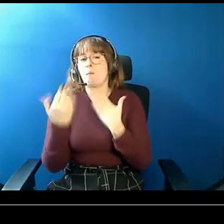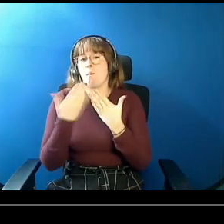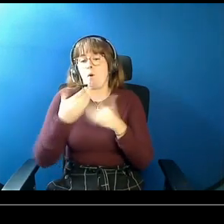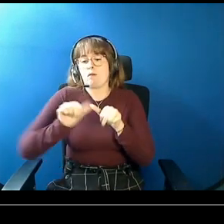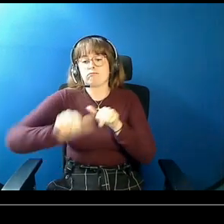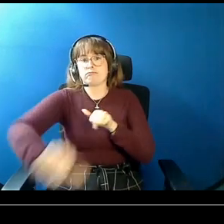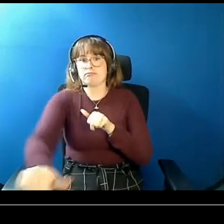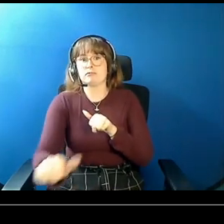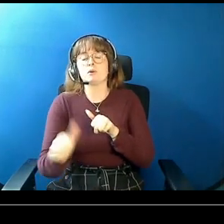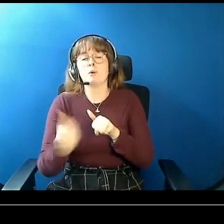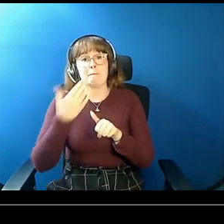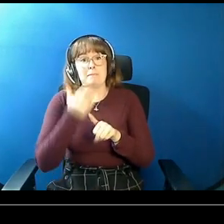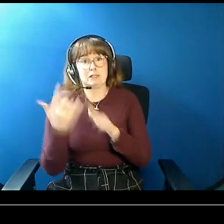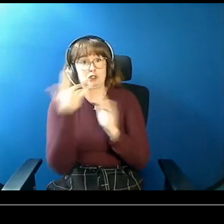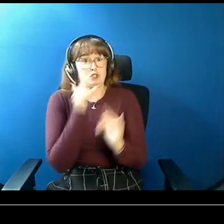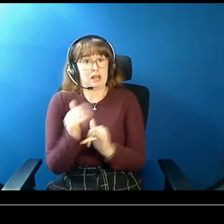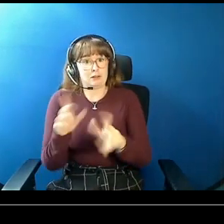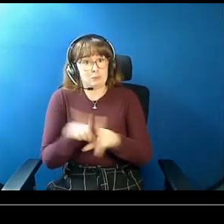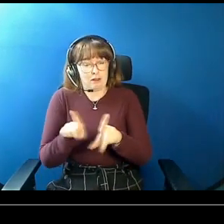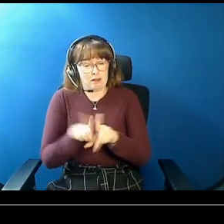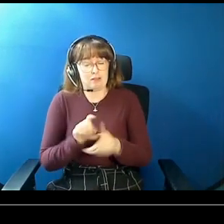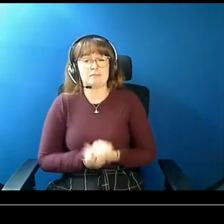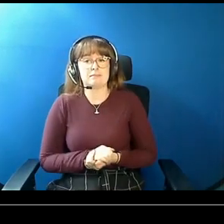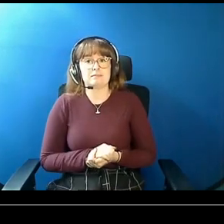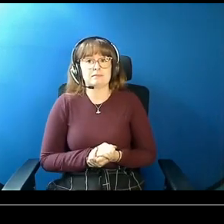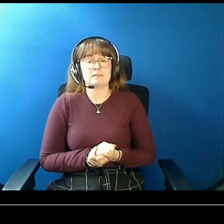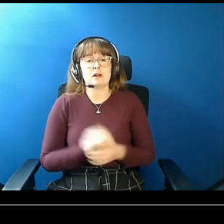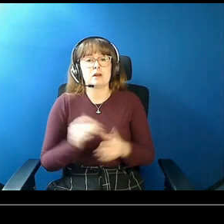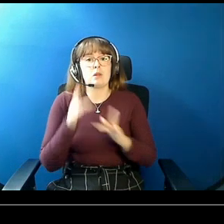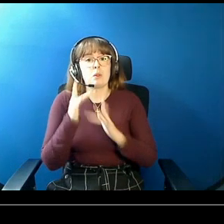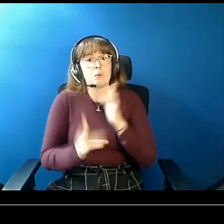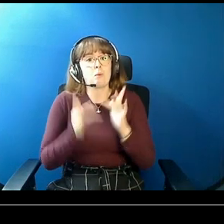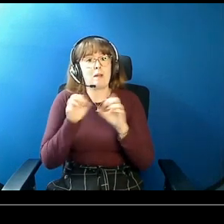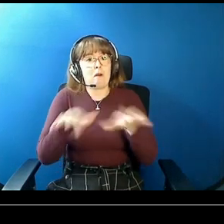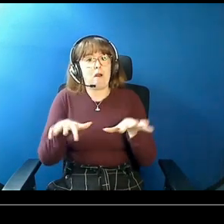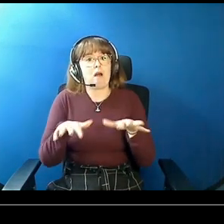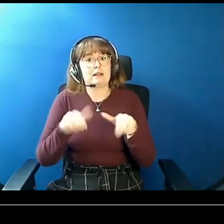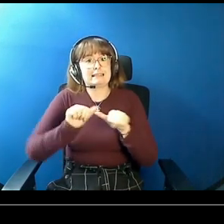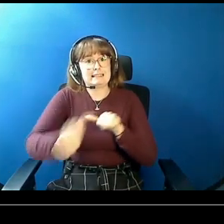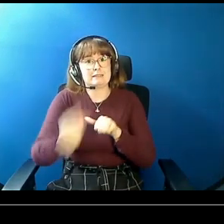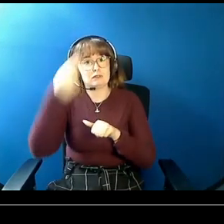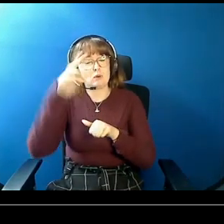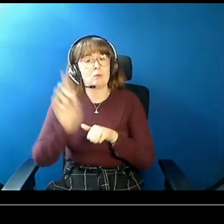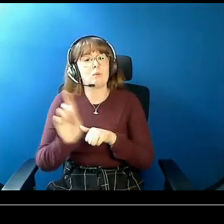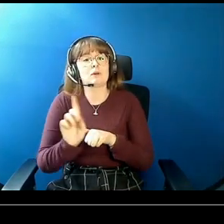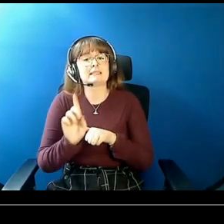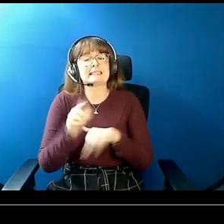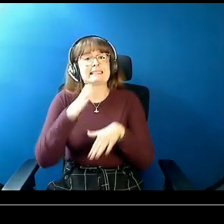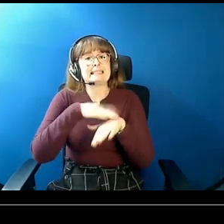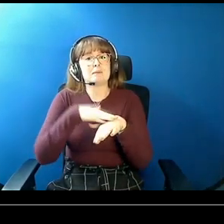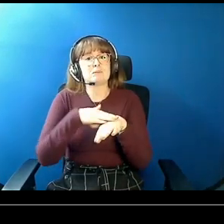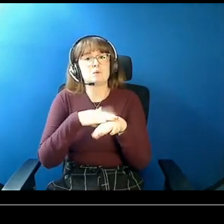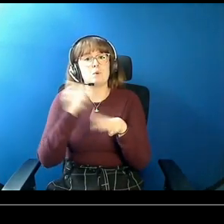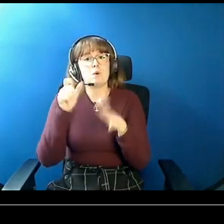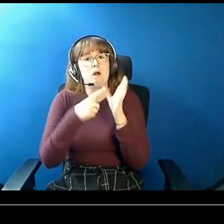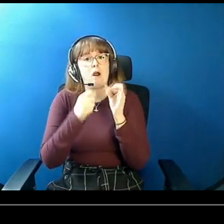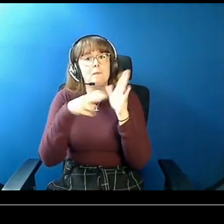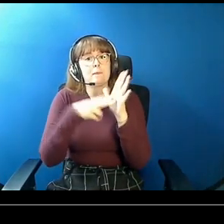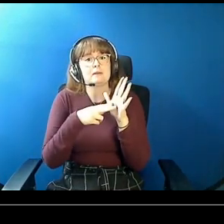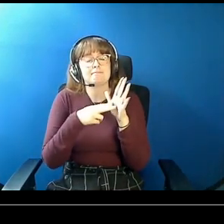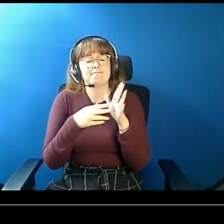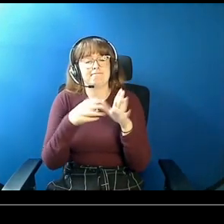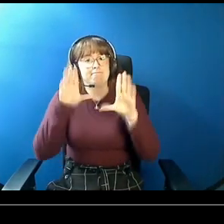to check those out as well. Our webinar series is called It's Time to Decarbonise. So hopefully there's lots of value in there to be had from joining